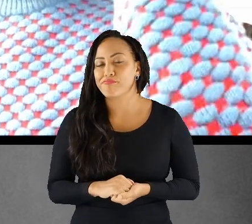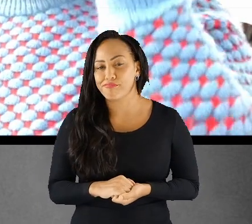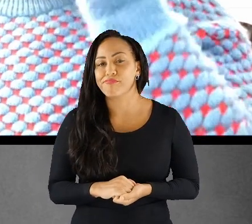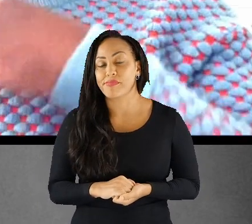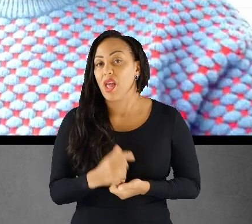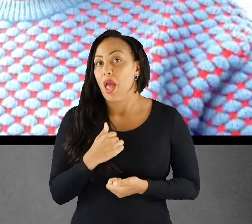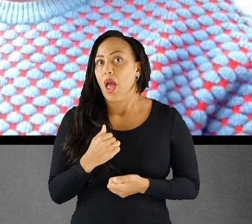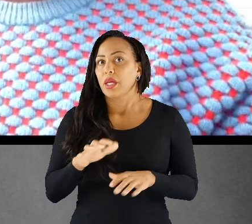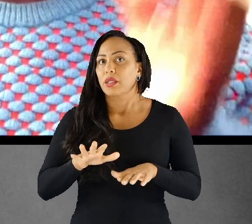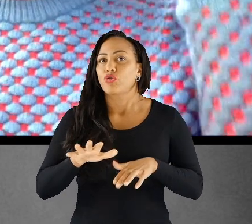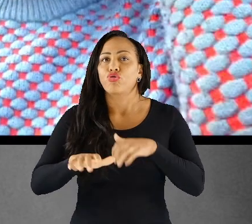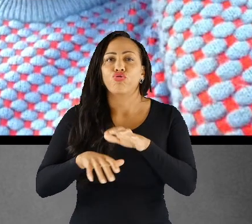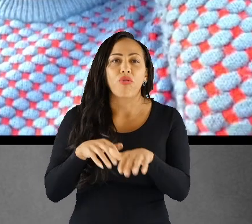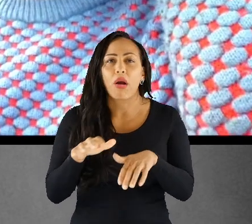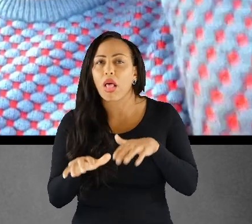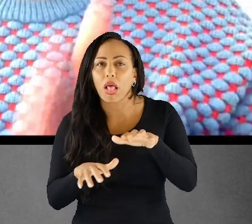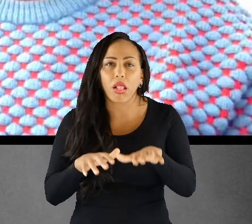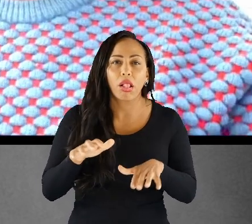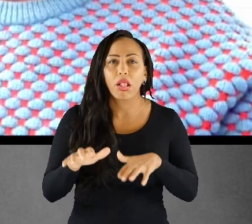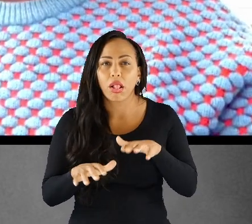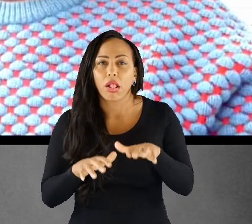I struggle because